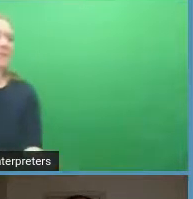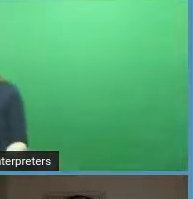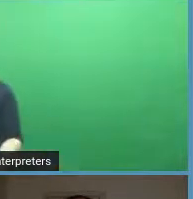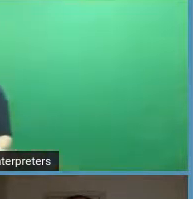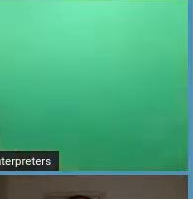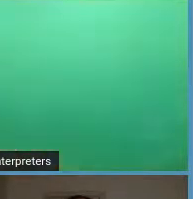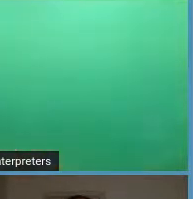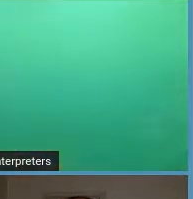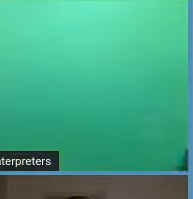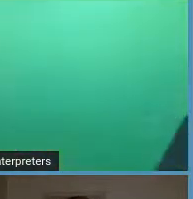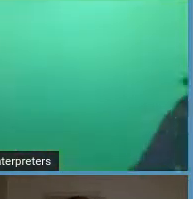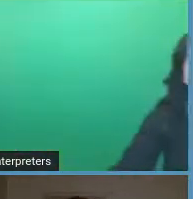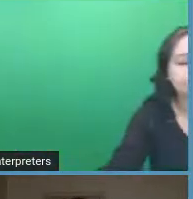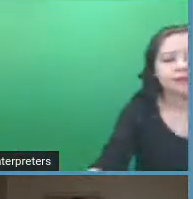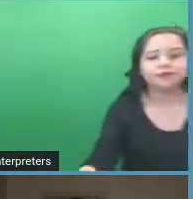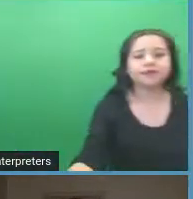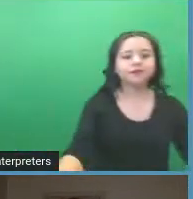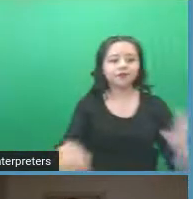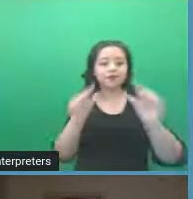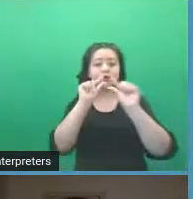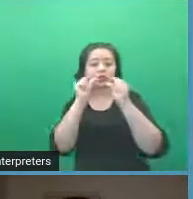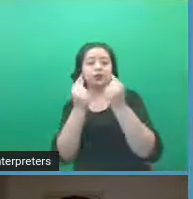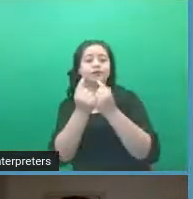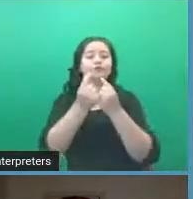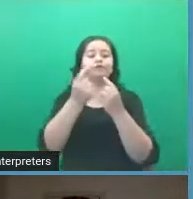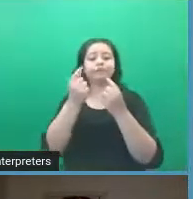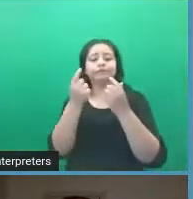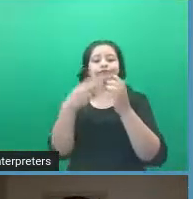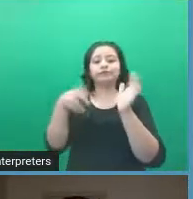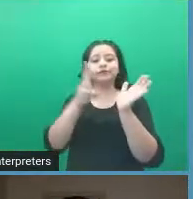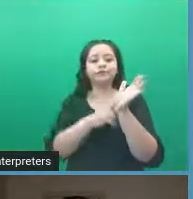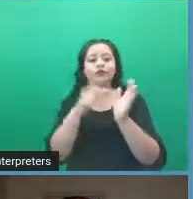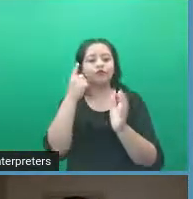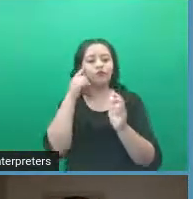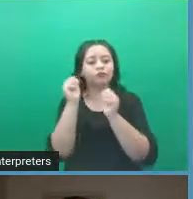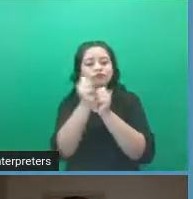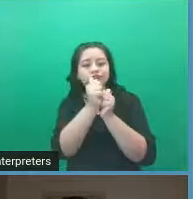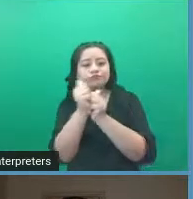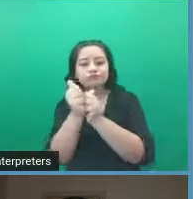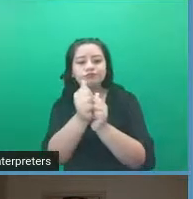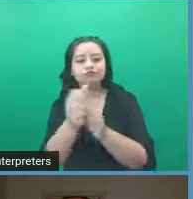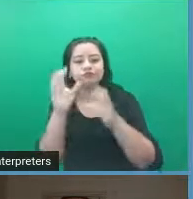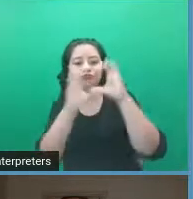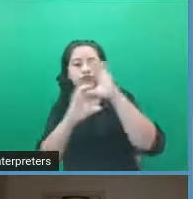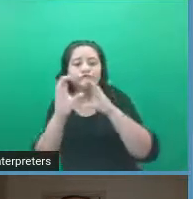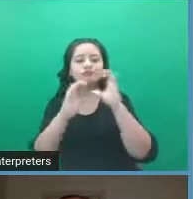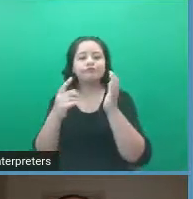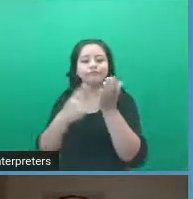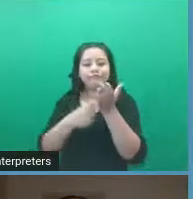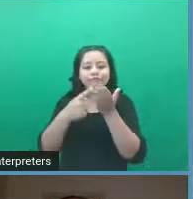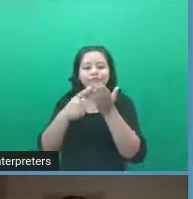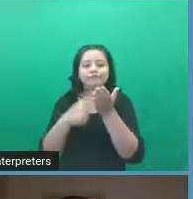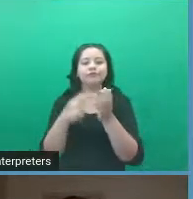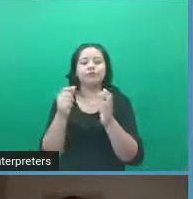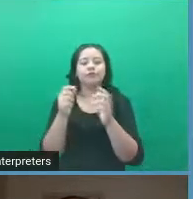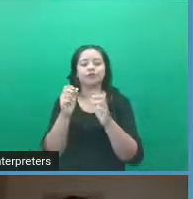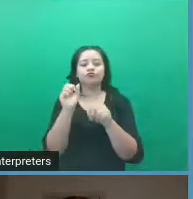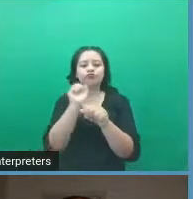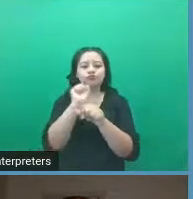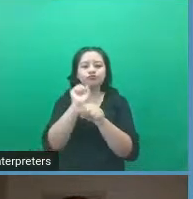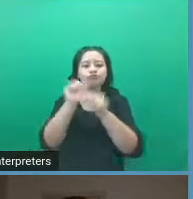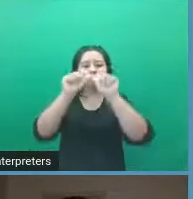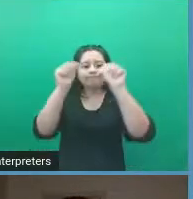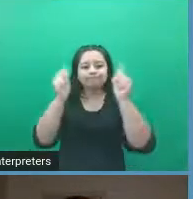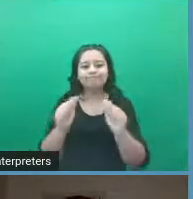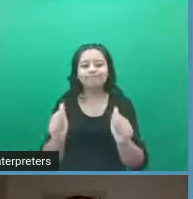closed, groups can sign up for a guided tour on the Zoom platform to look at and discuss works of art from the